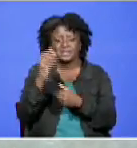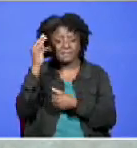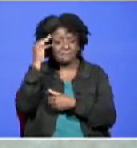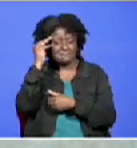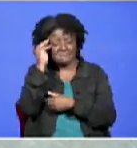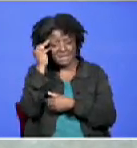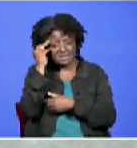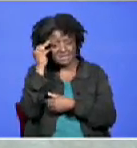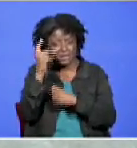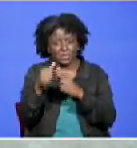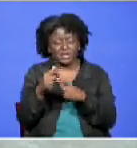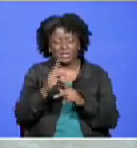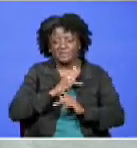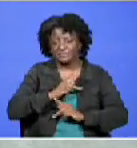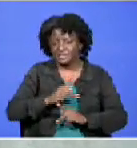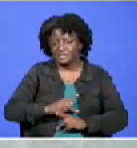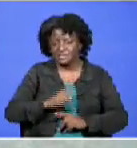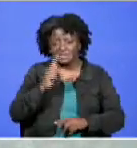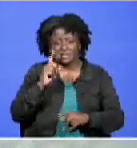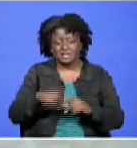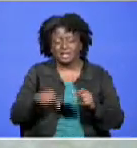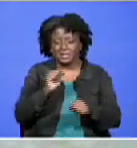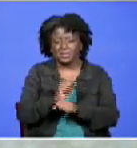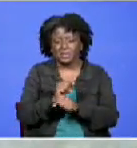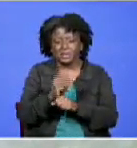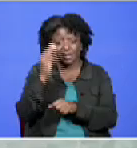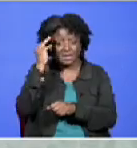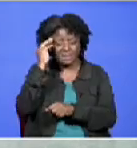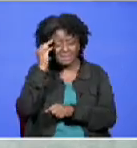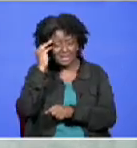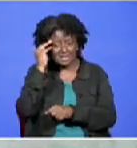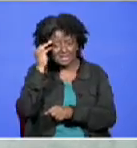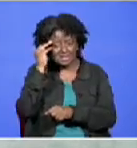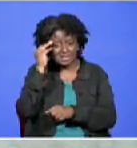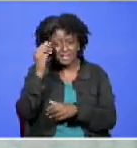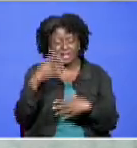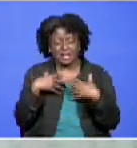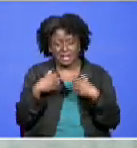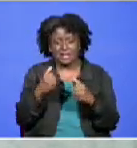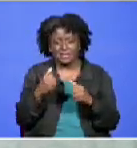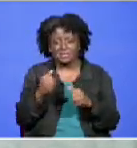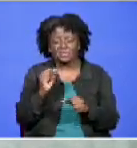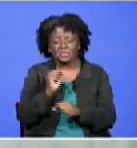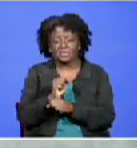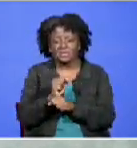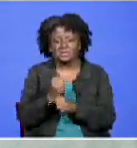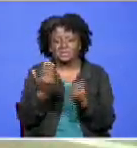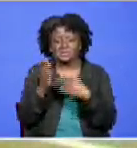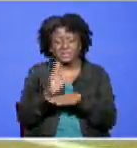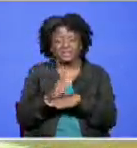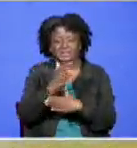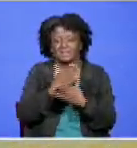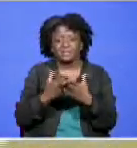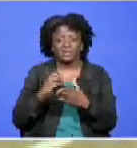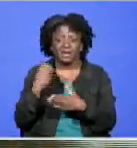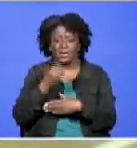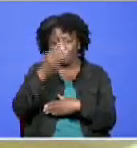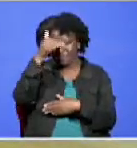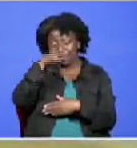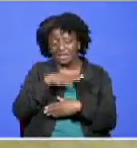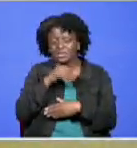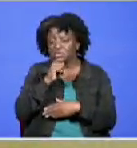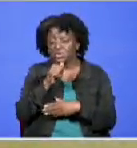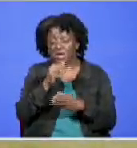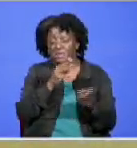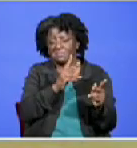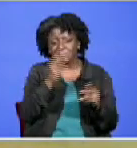your physicality can't go, your mental have to kick in. And I noticed tonight some of our guys wasn't mentally prepared for the game. You done win 2 in a